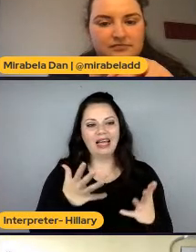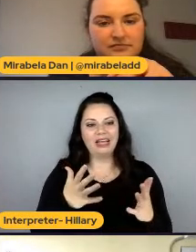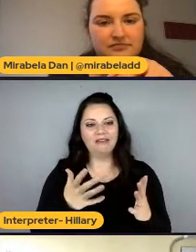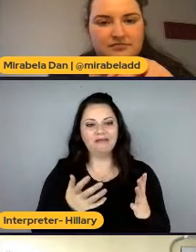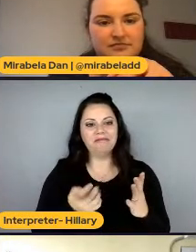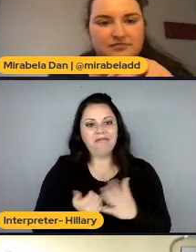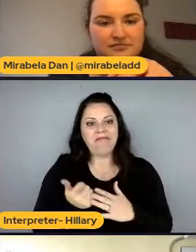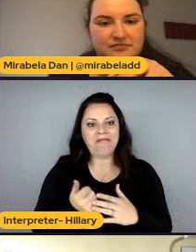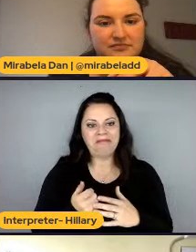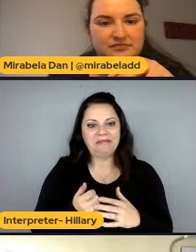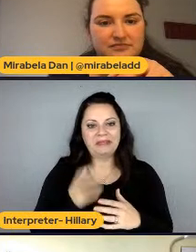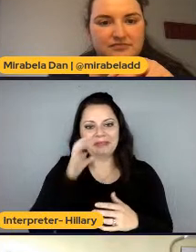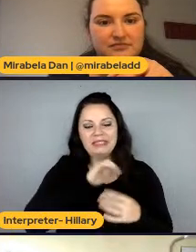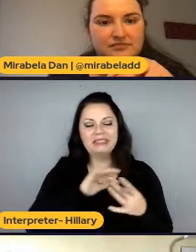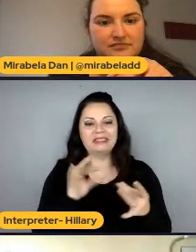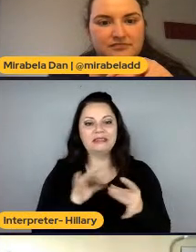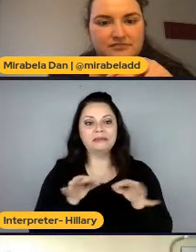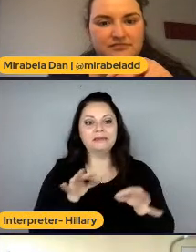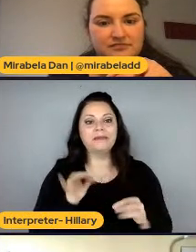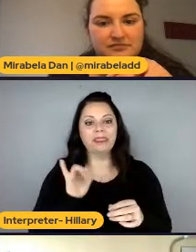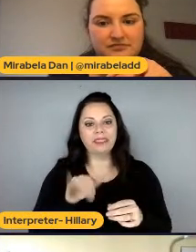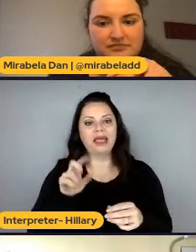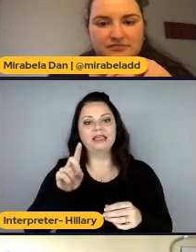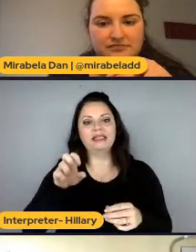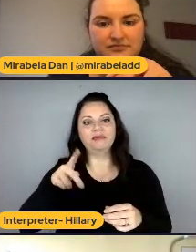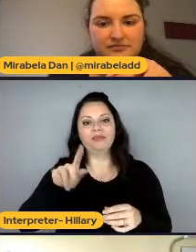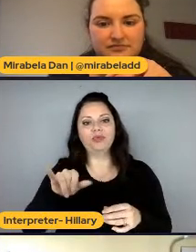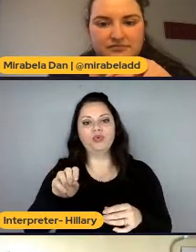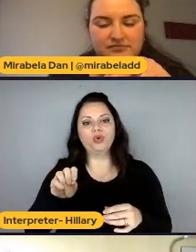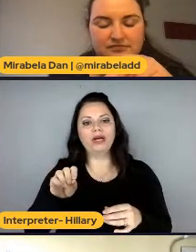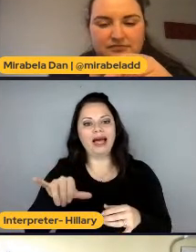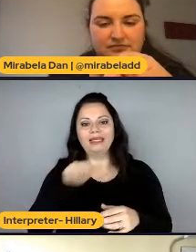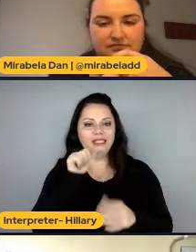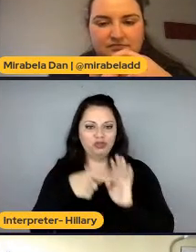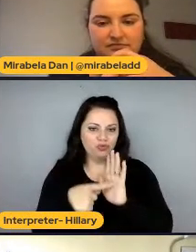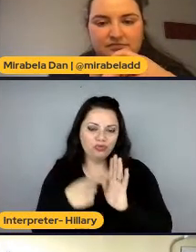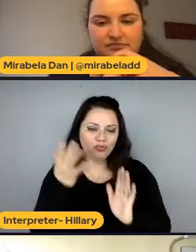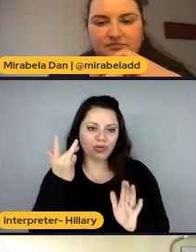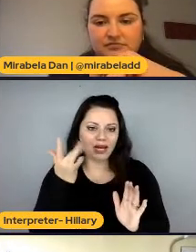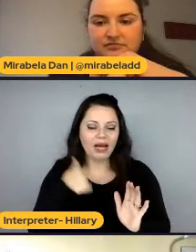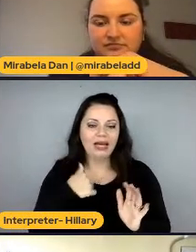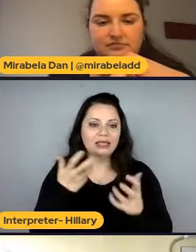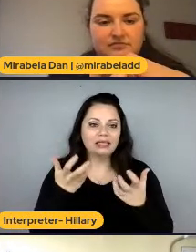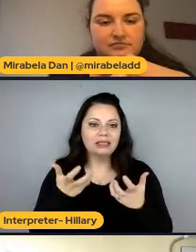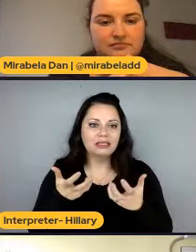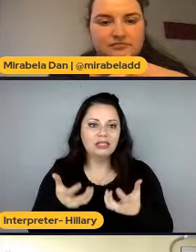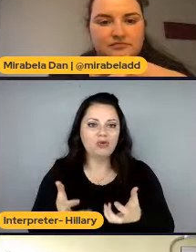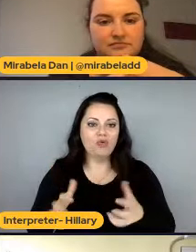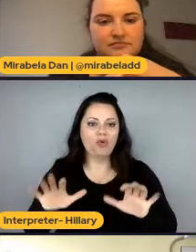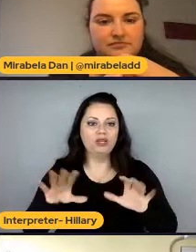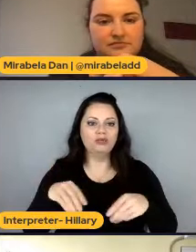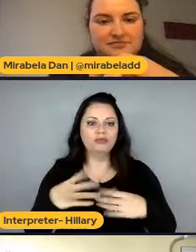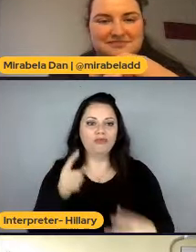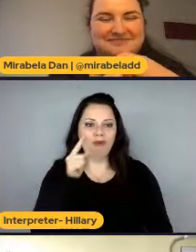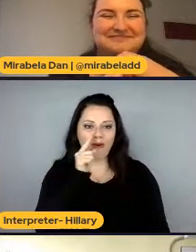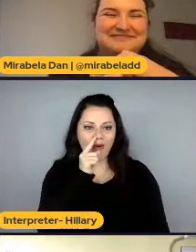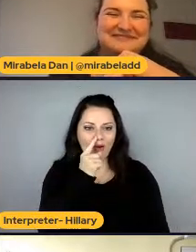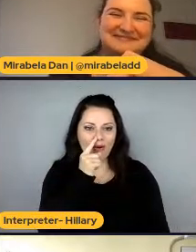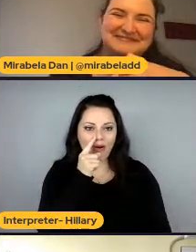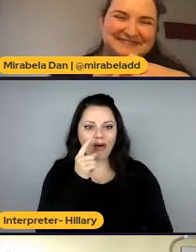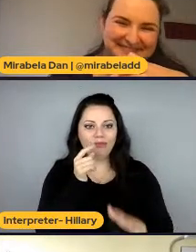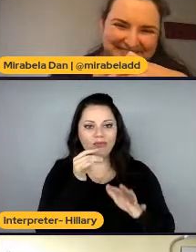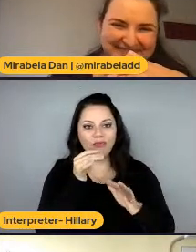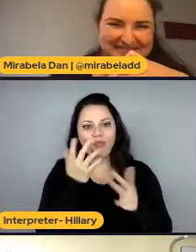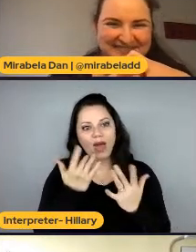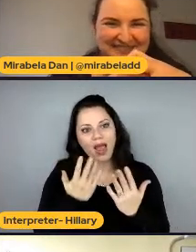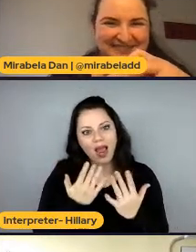one. So that is the deploying part that I didn't show because I didn't want to bore you with waiting